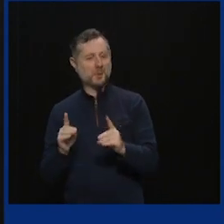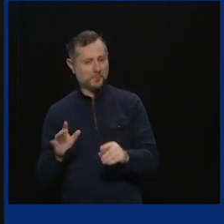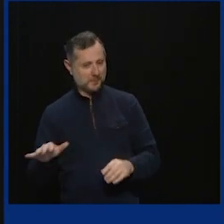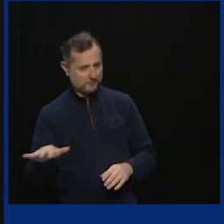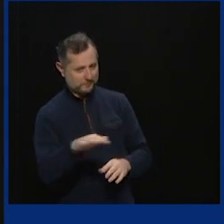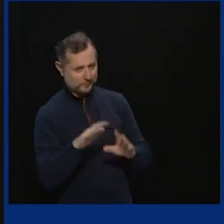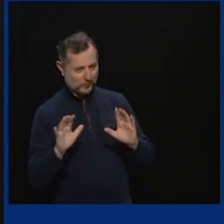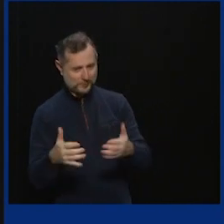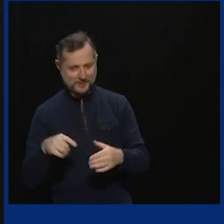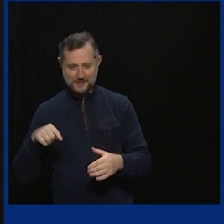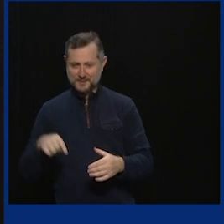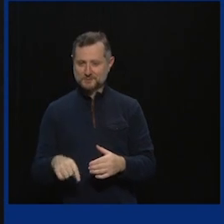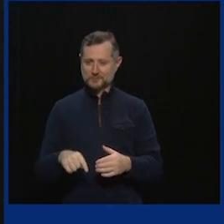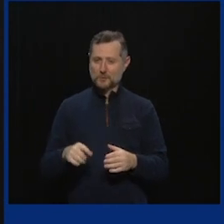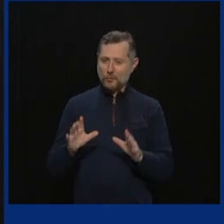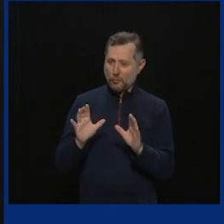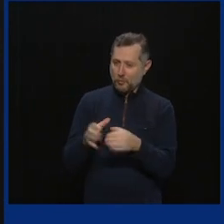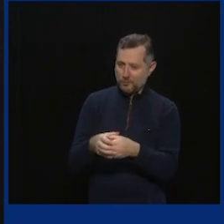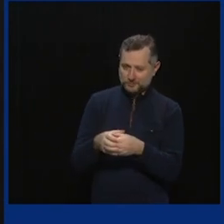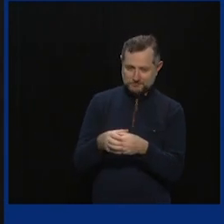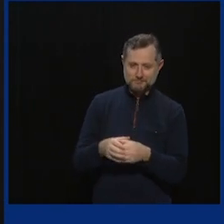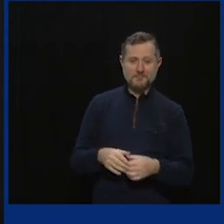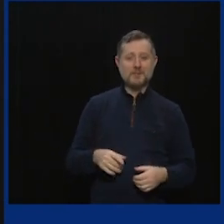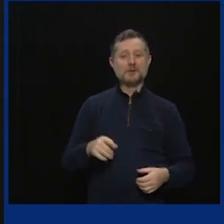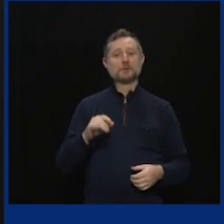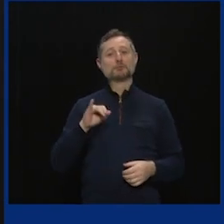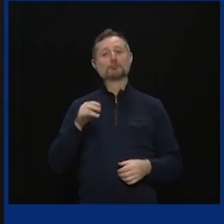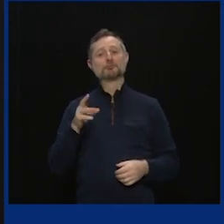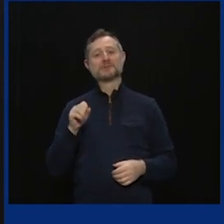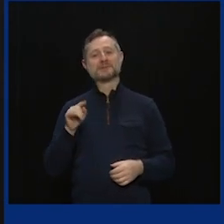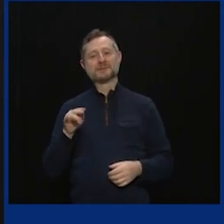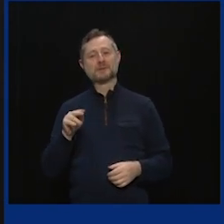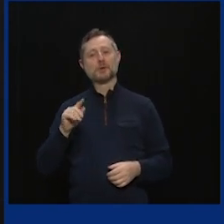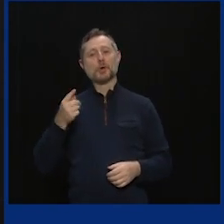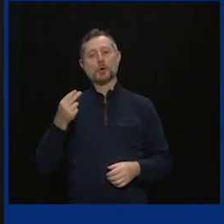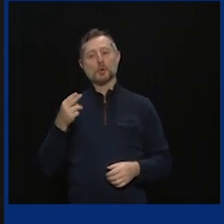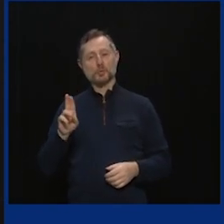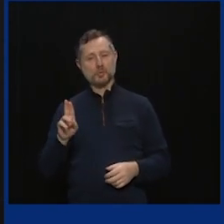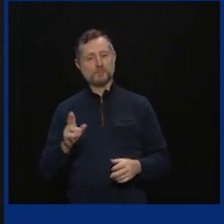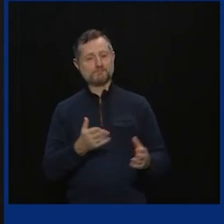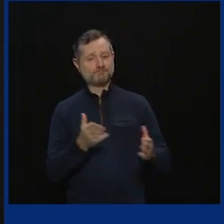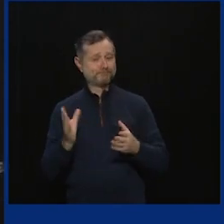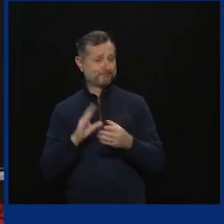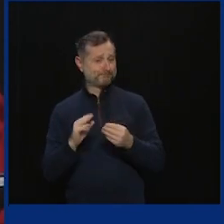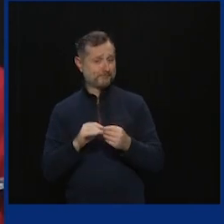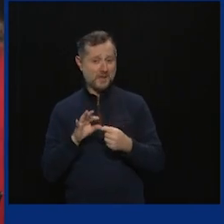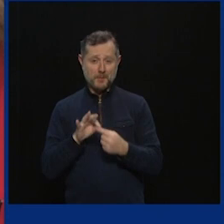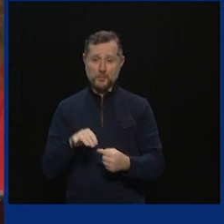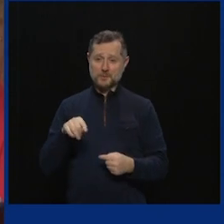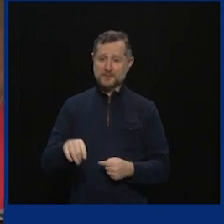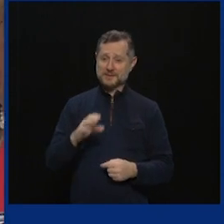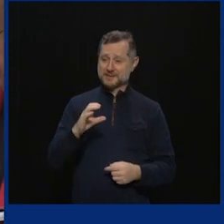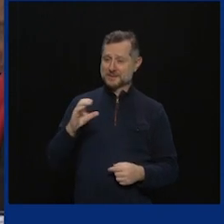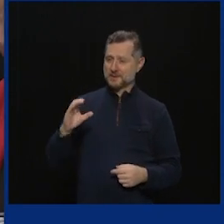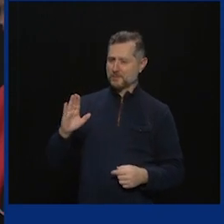Justin Hugh. If you want to come up and just say a few words about how much this project means to CCBA. Thank you very much.